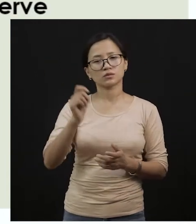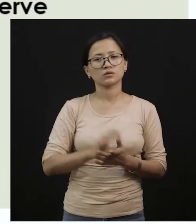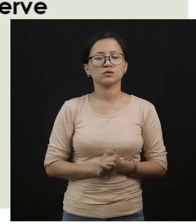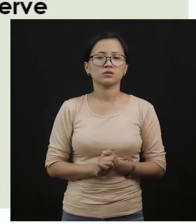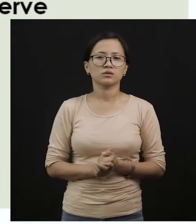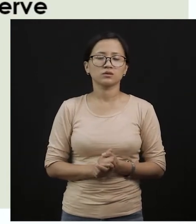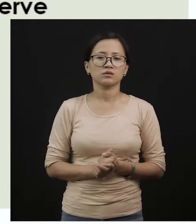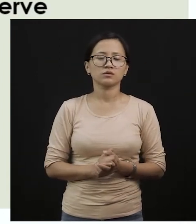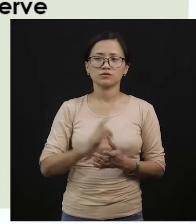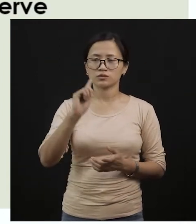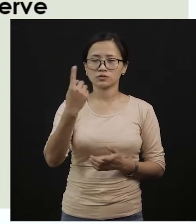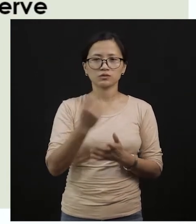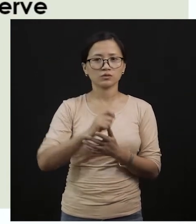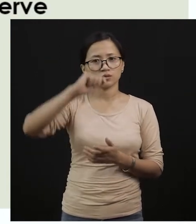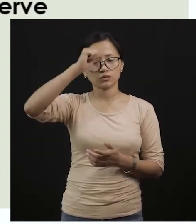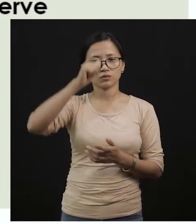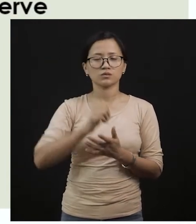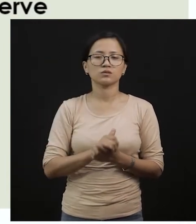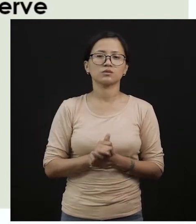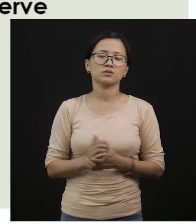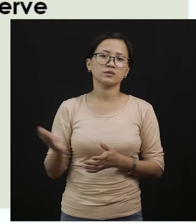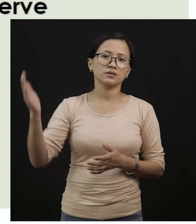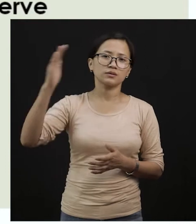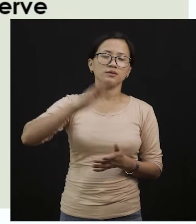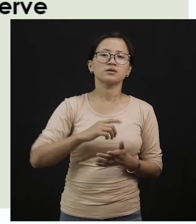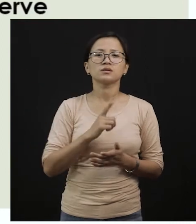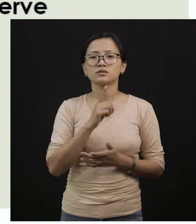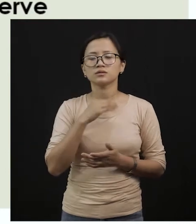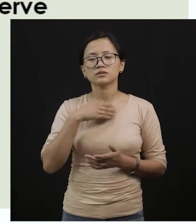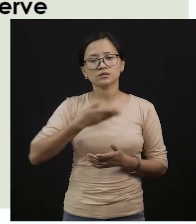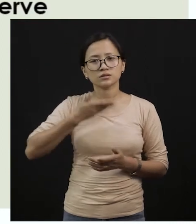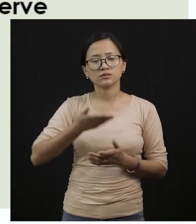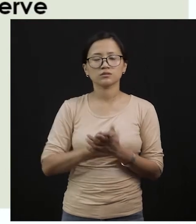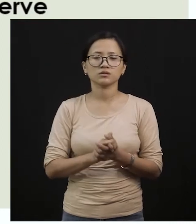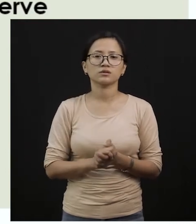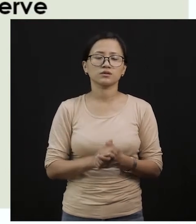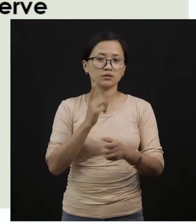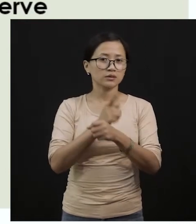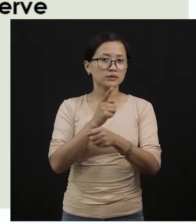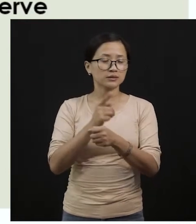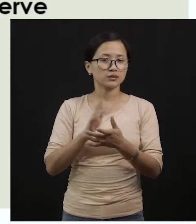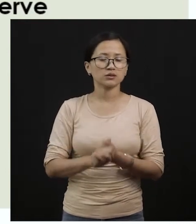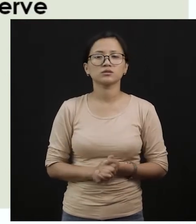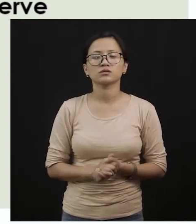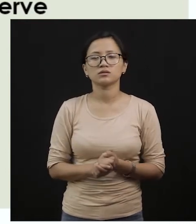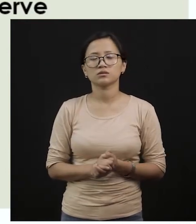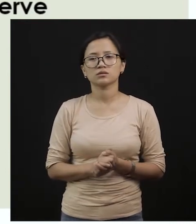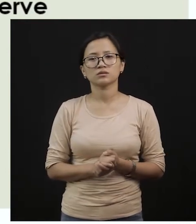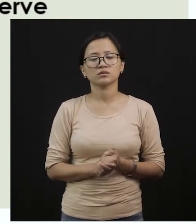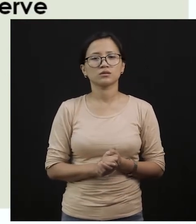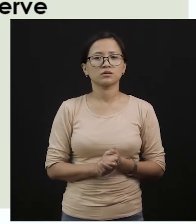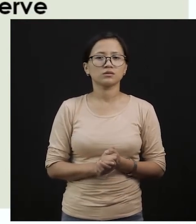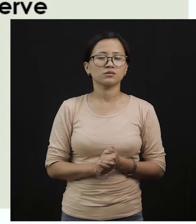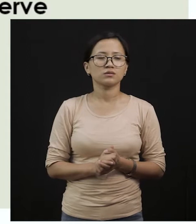first work in India that I want you to remember is she came and taught in a convent school, but that will not continue. So I want